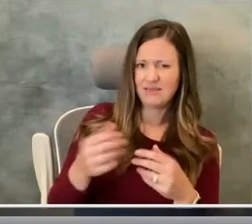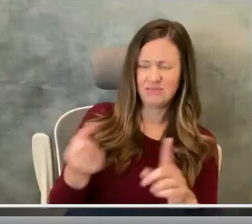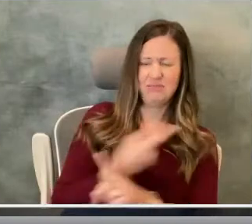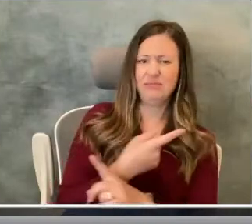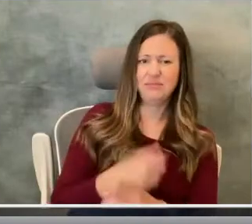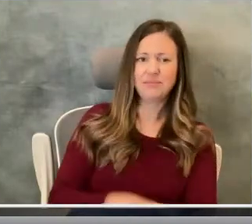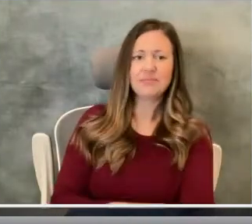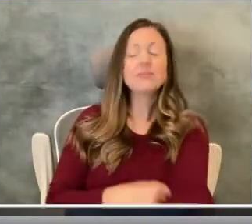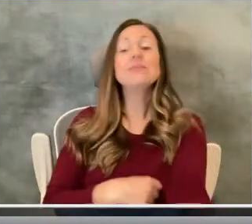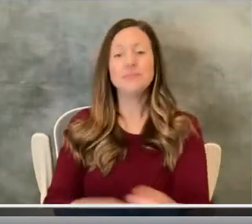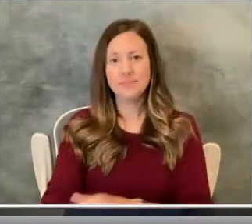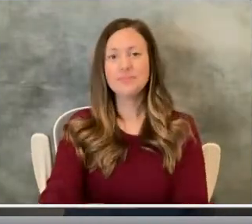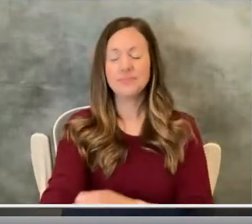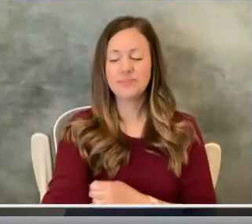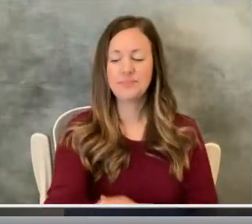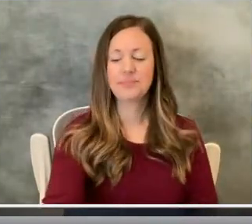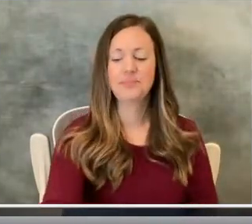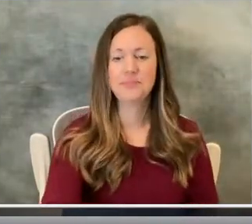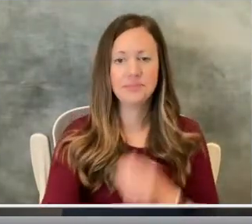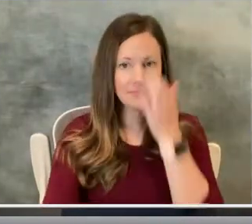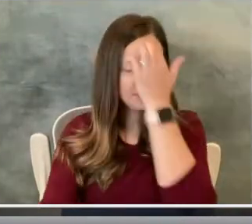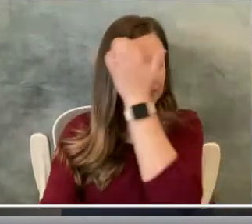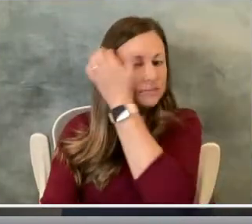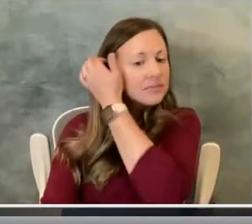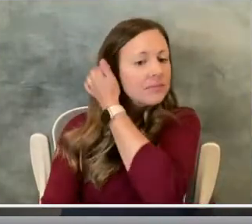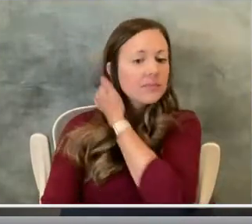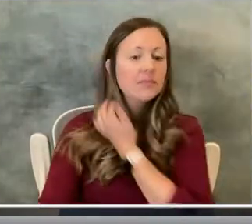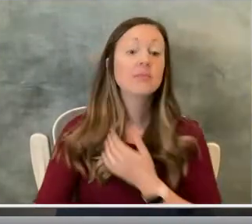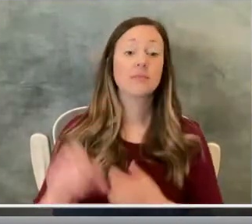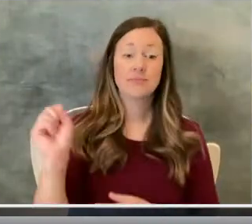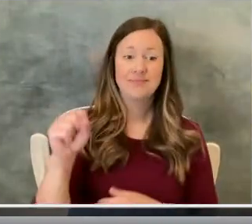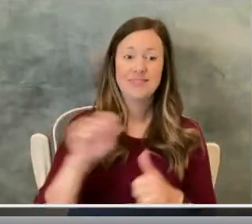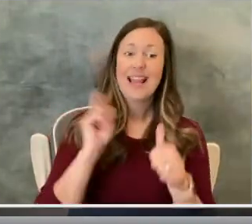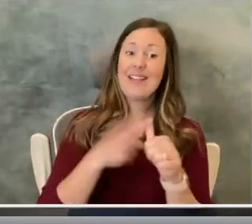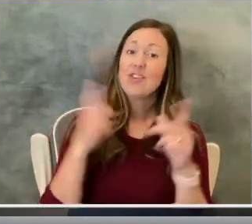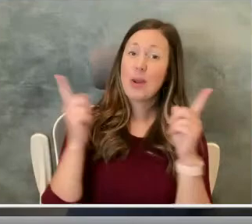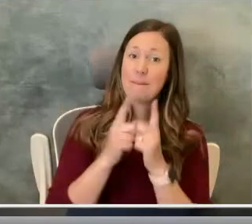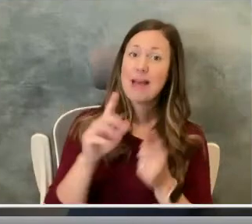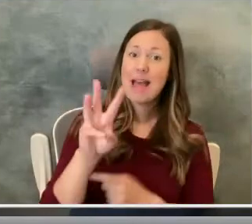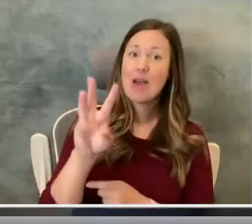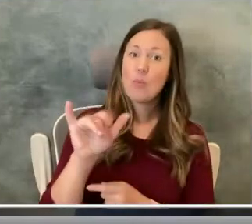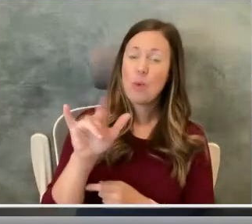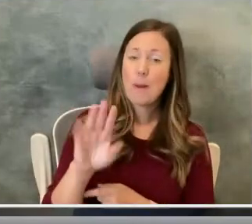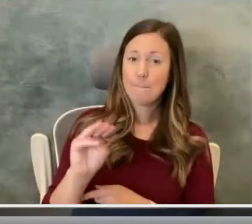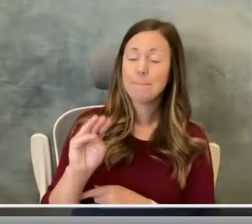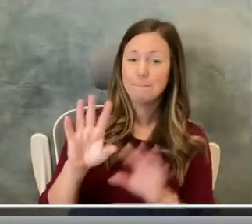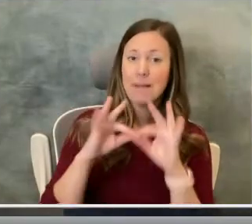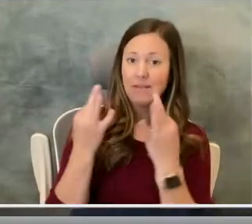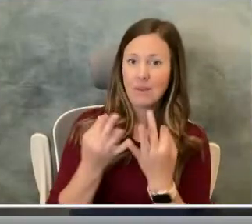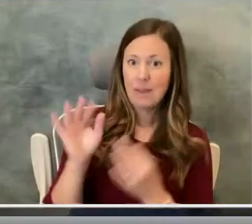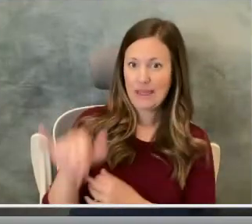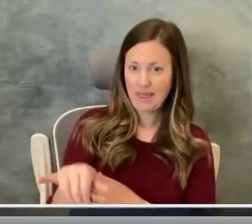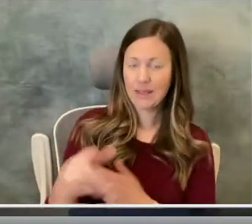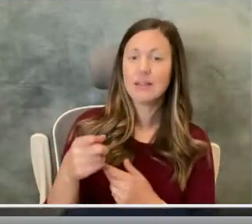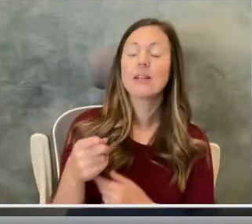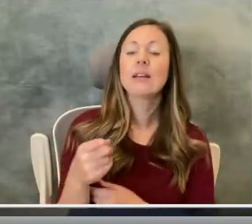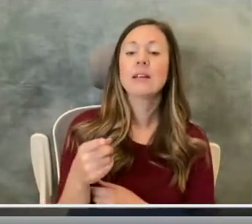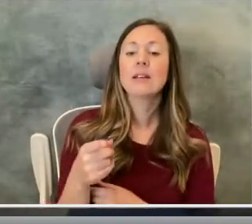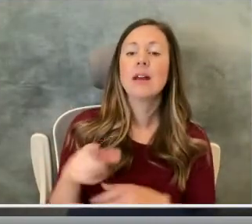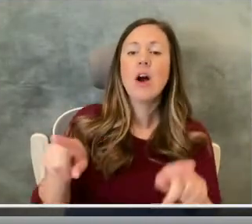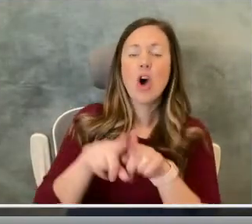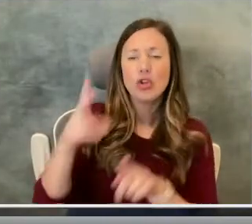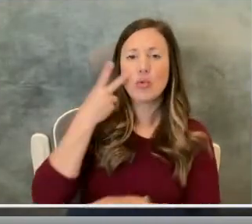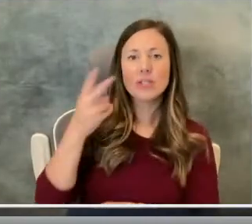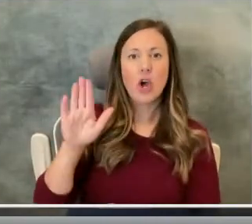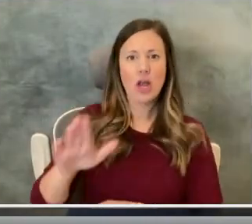so this is when I first met William and his family. I also seen his echo for the first